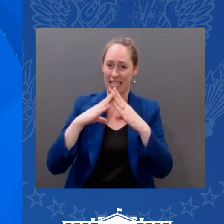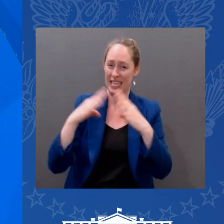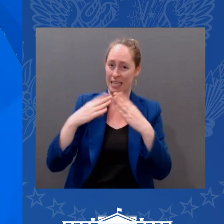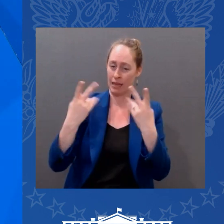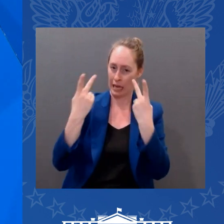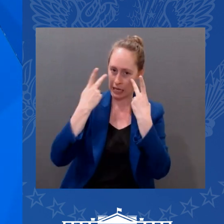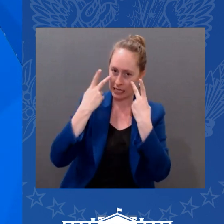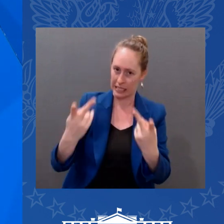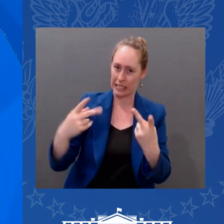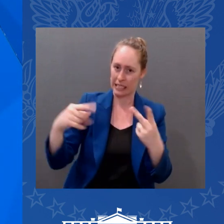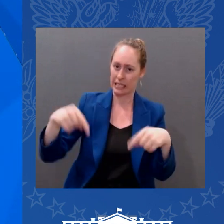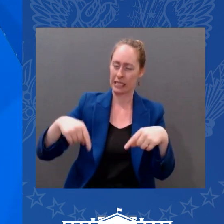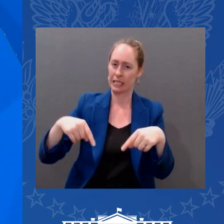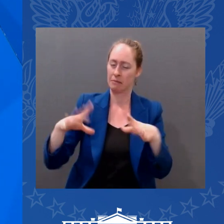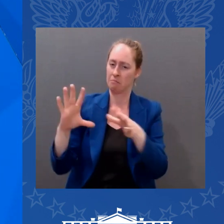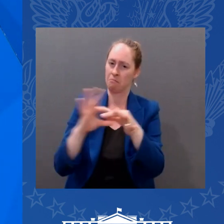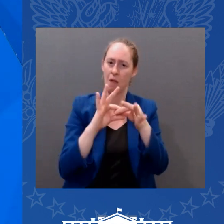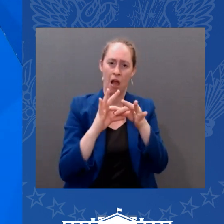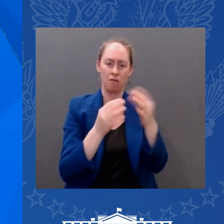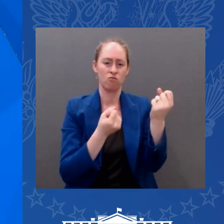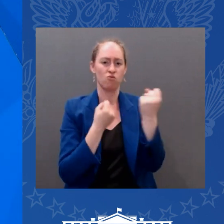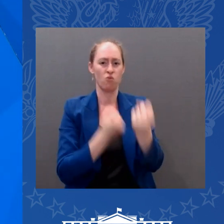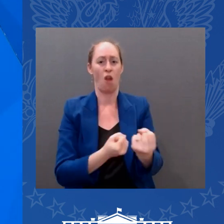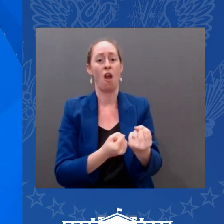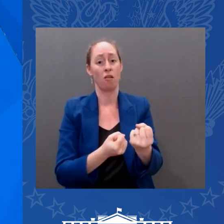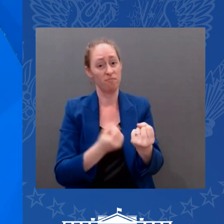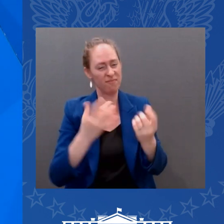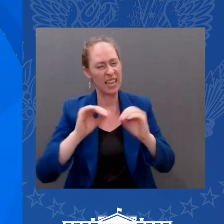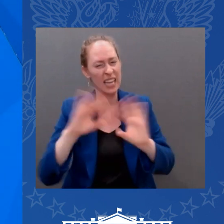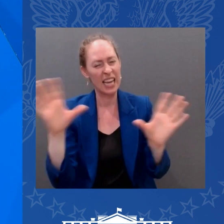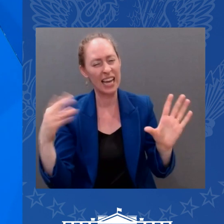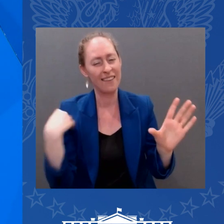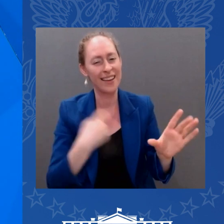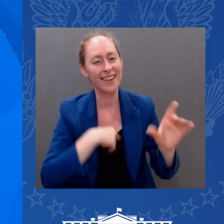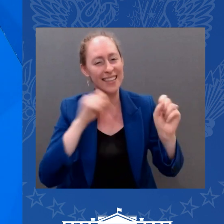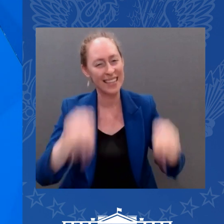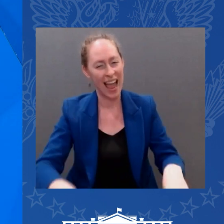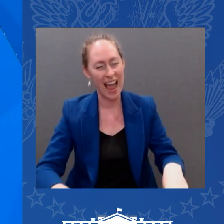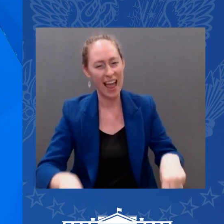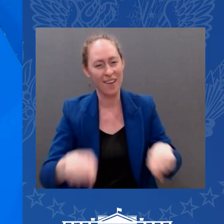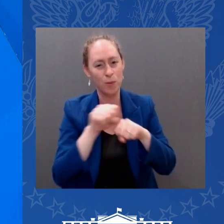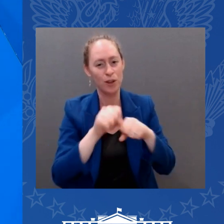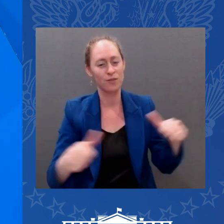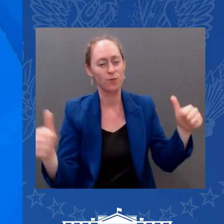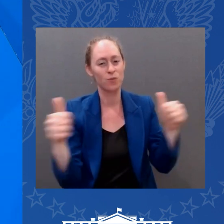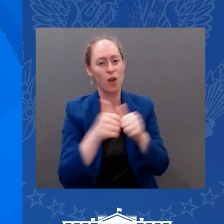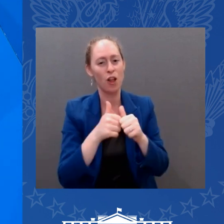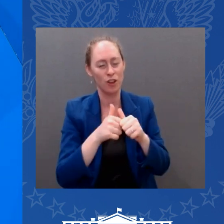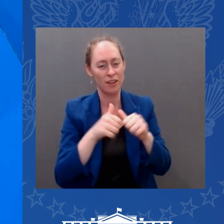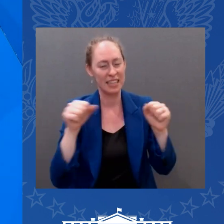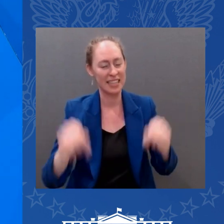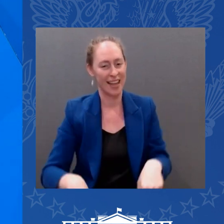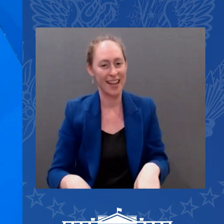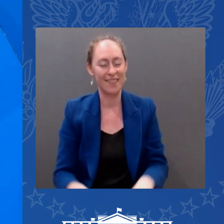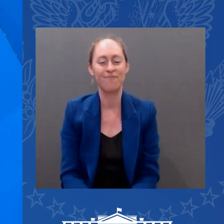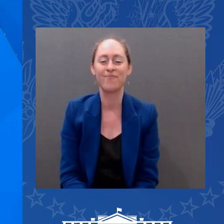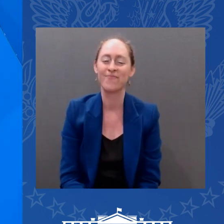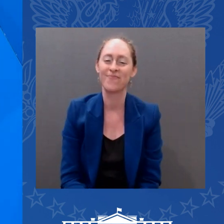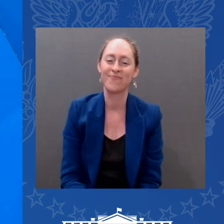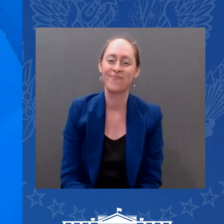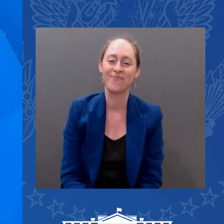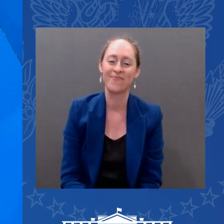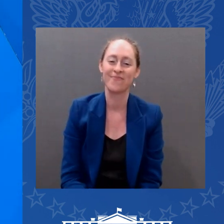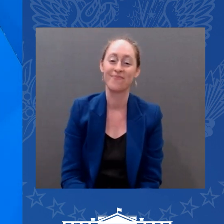things together. So tonight, let's enjoy a wonderful celebration. Let us leave here renewed with